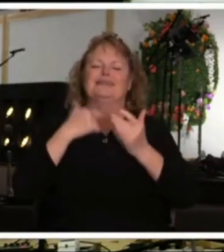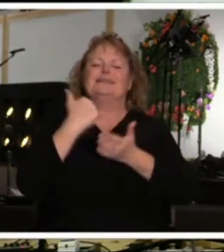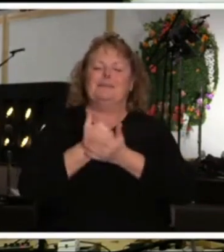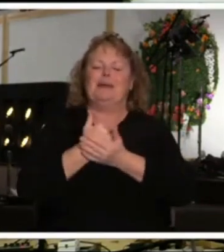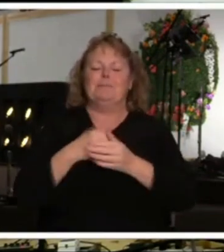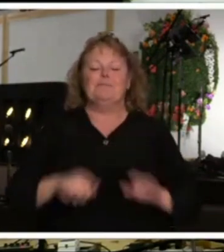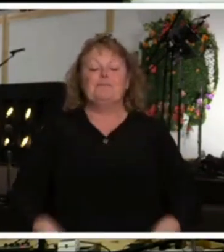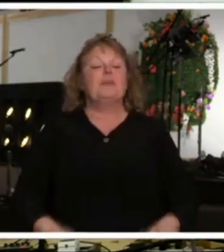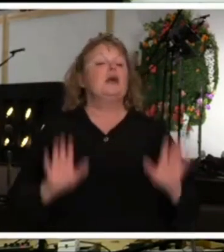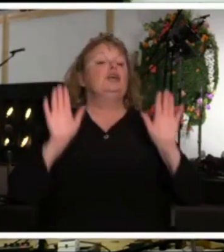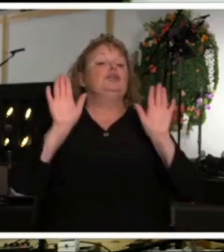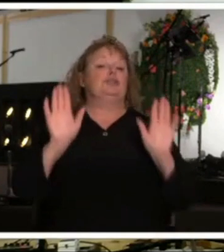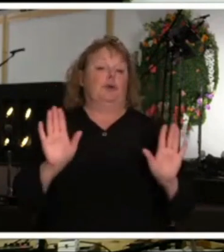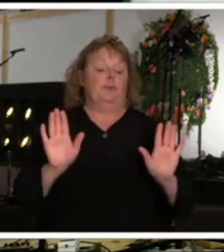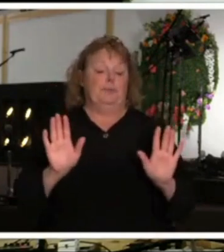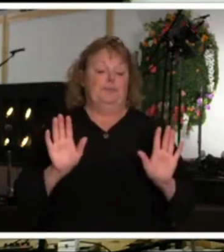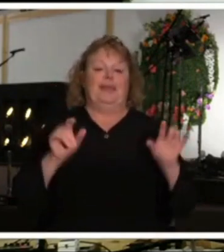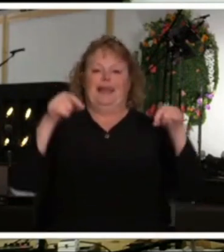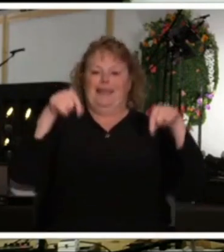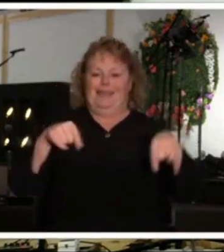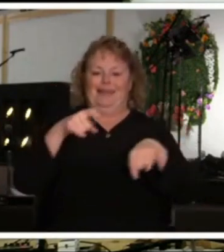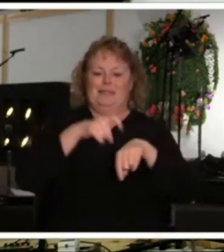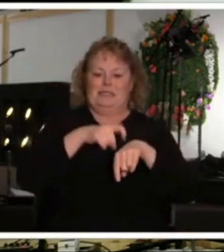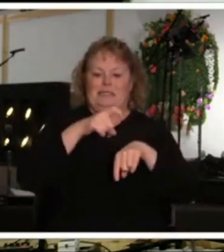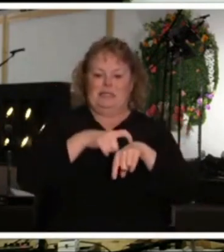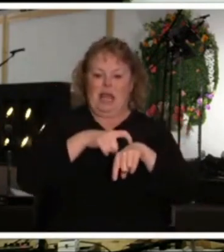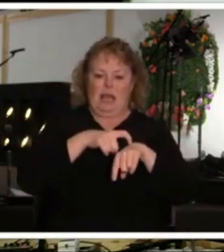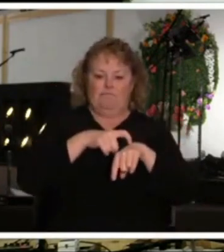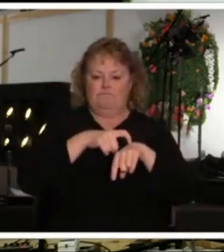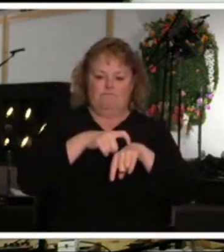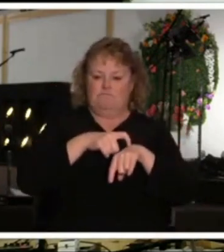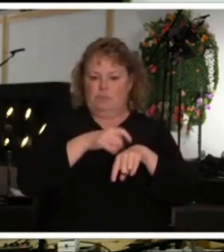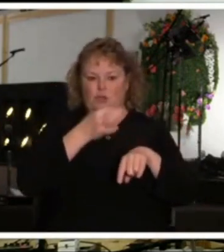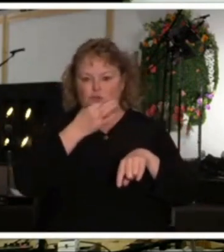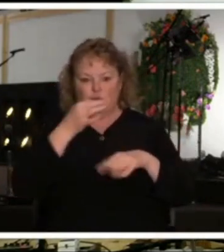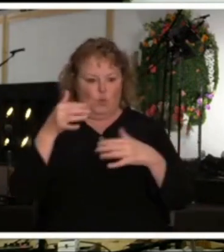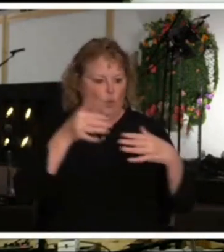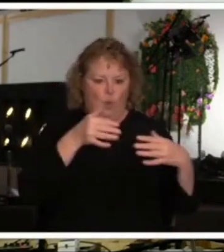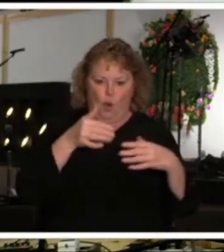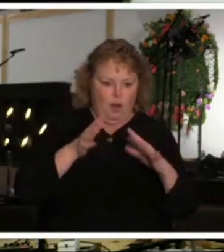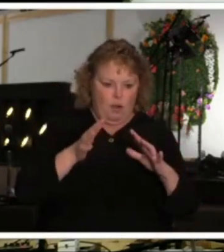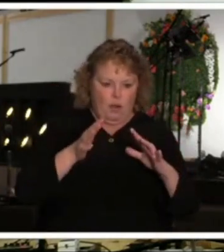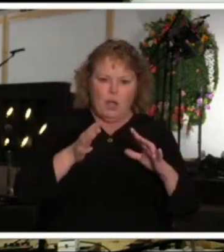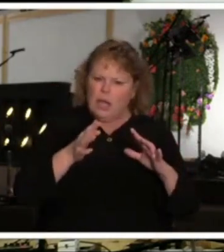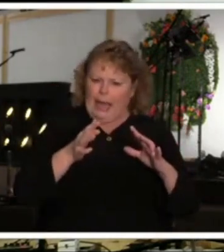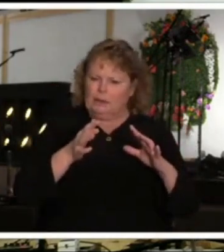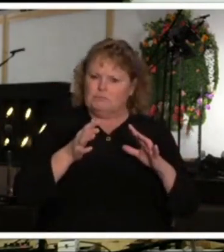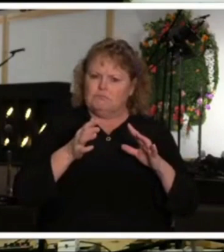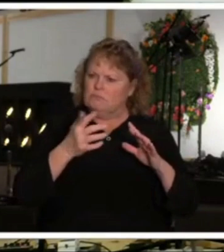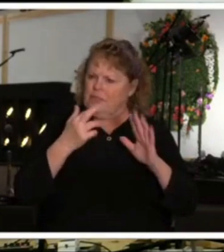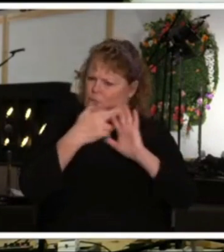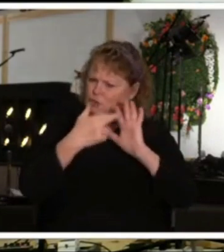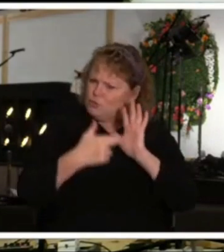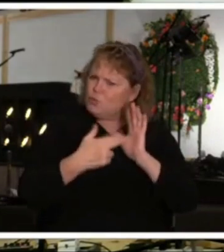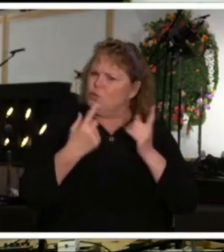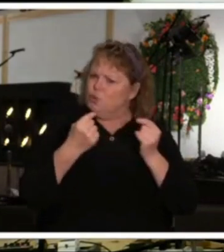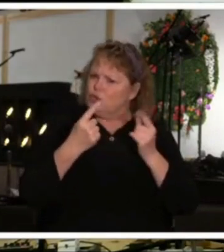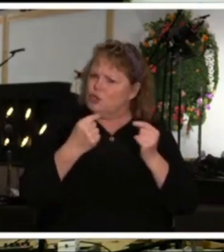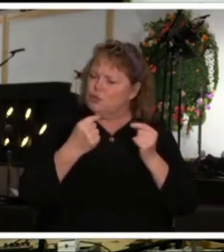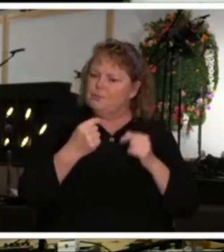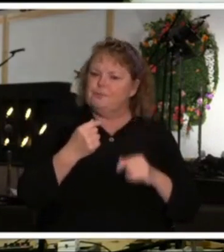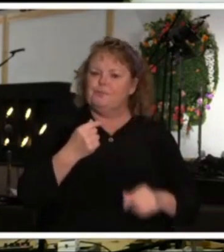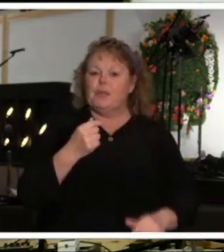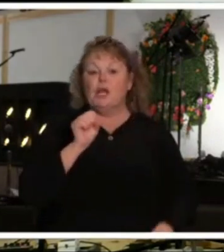is, this is a time where the Israelites are about to go to war, and there was a process that was to take place. Saul gets a little